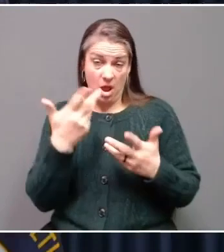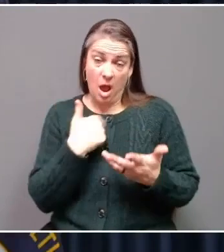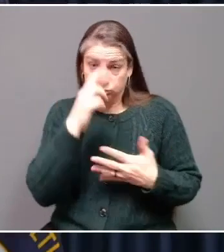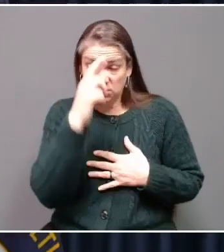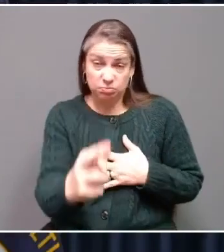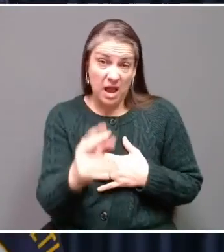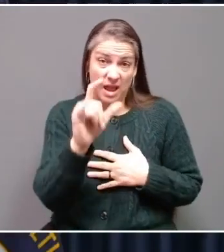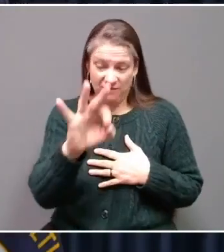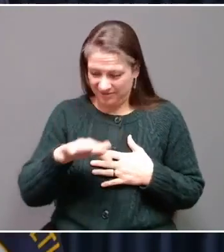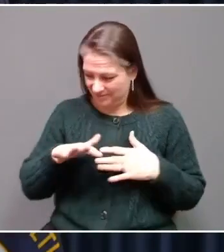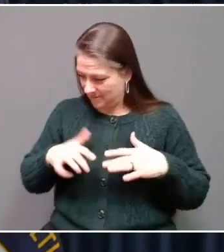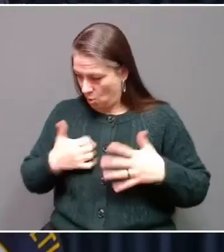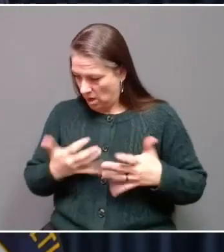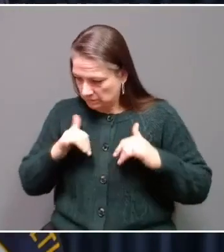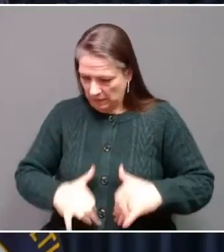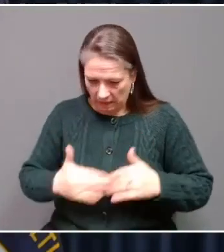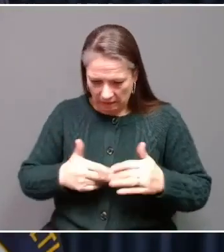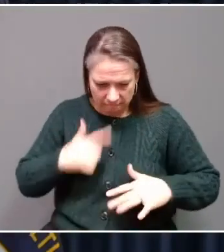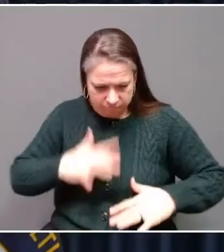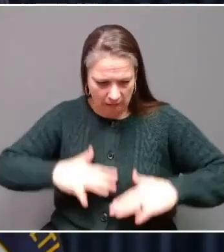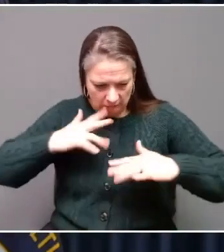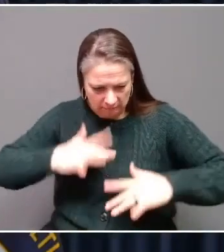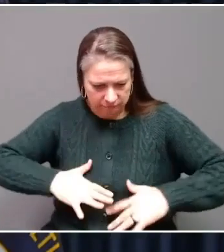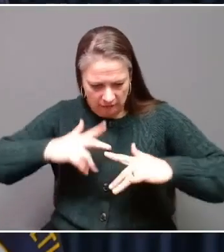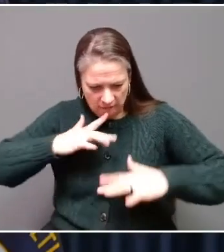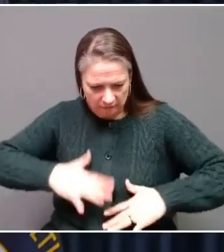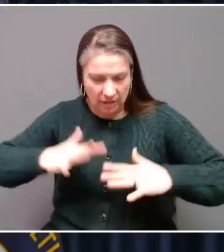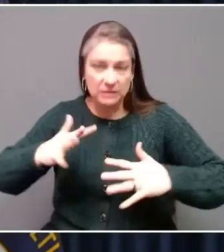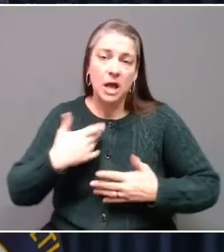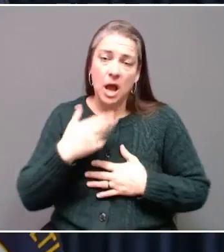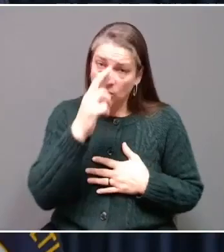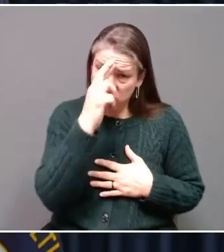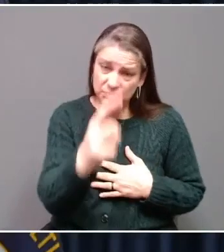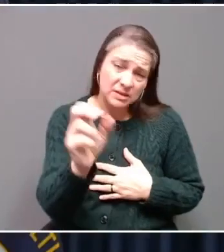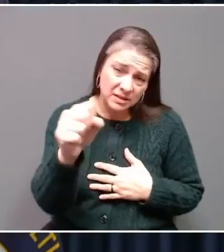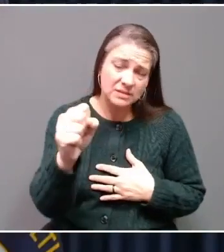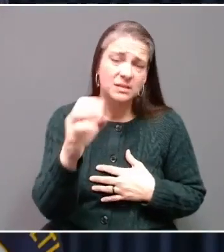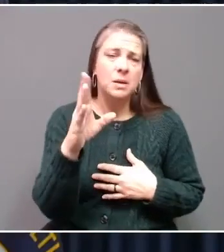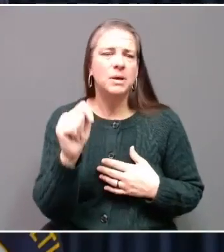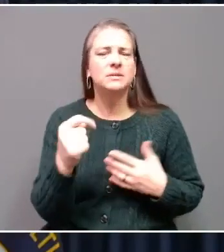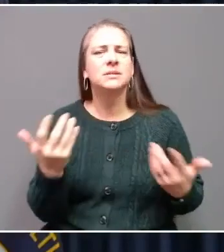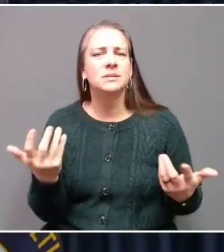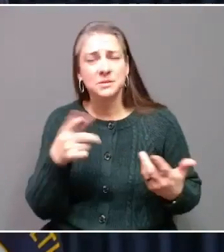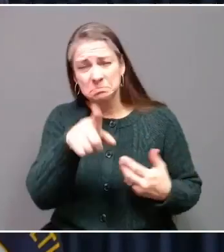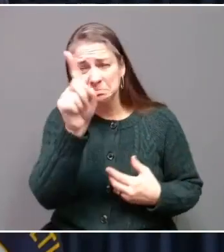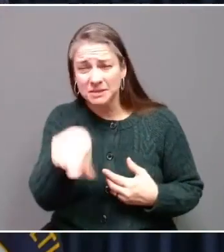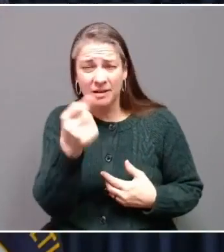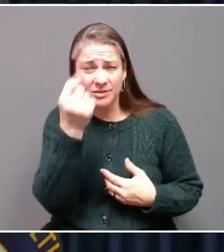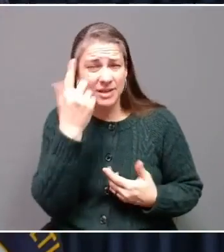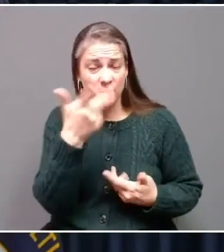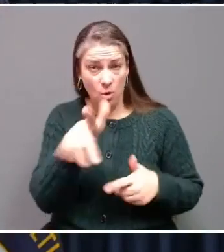a long time, but it needs to be really clear to folks that this could be a consequence of that